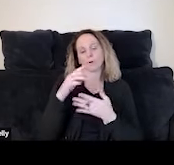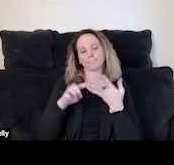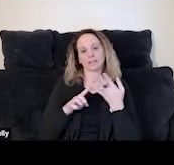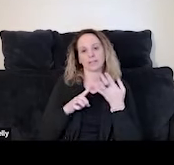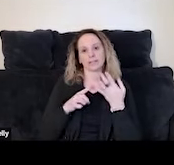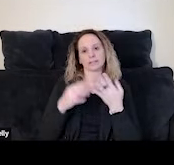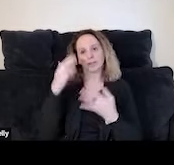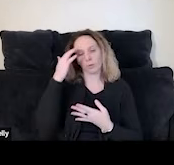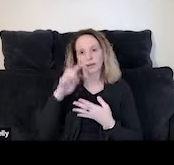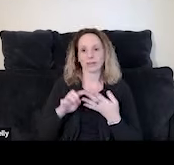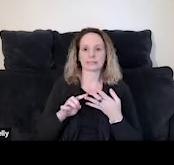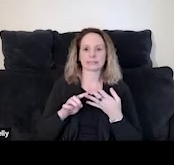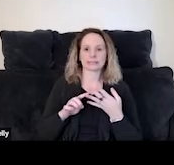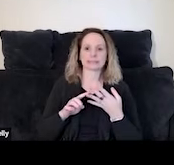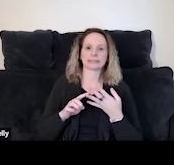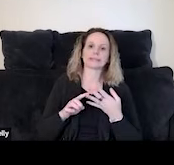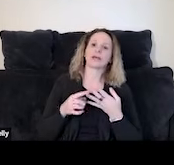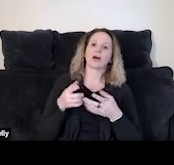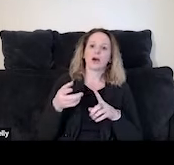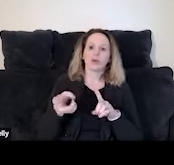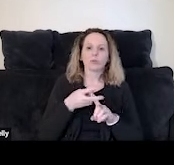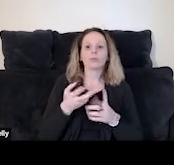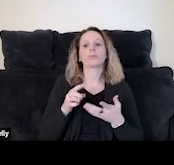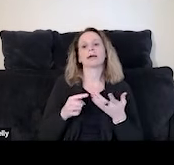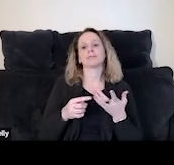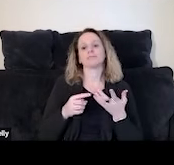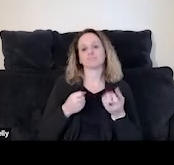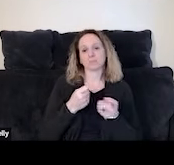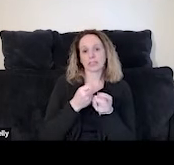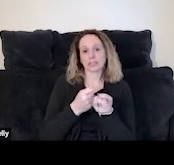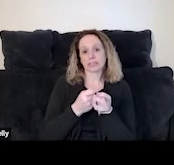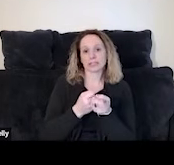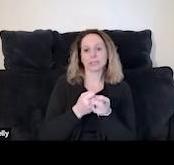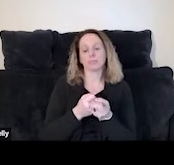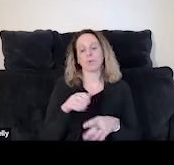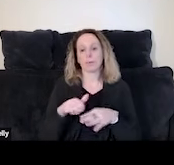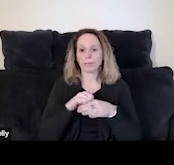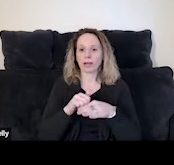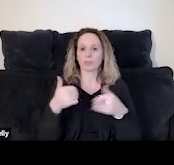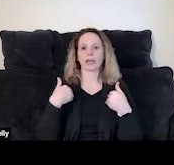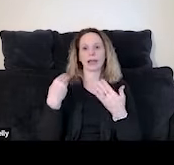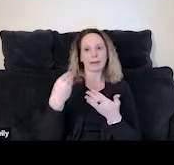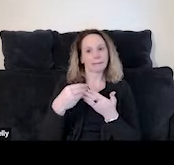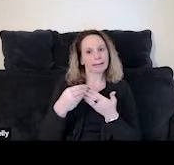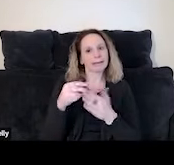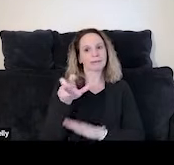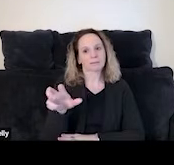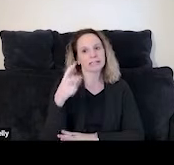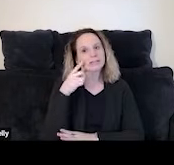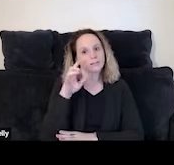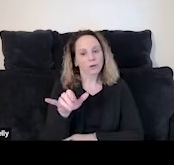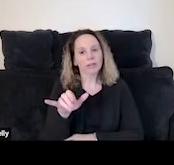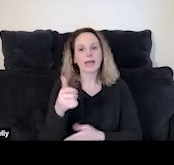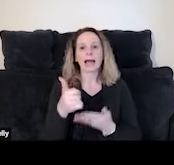awareness, supporting recruitment, incentivizing retention, and supporting contemporary practice. We have dollars that we're investing to